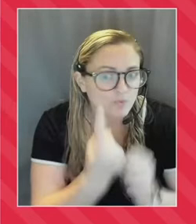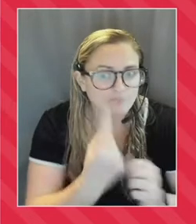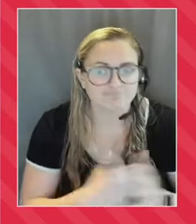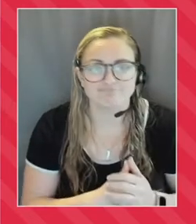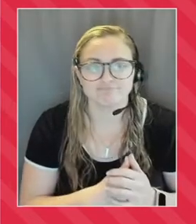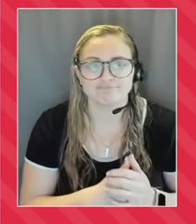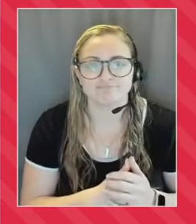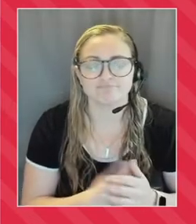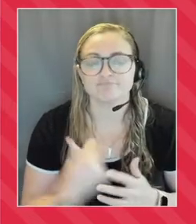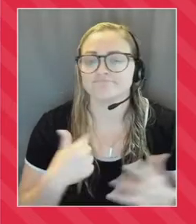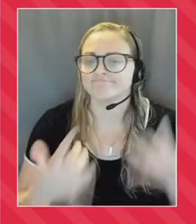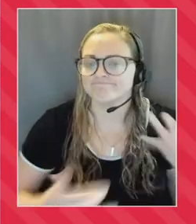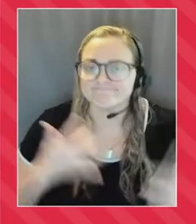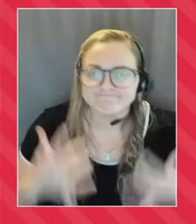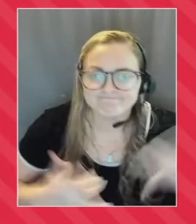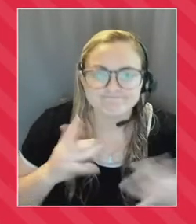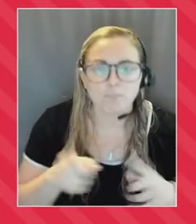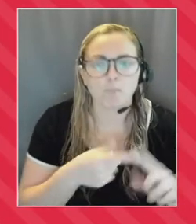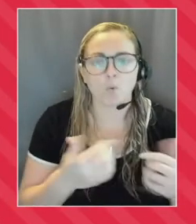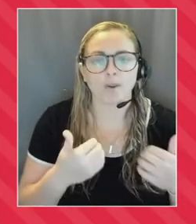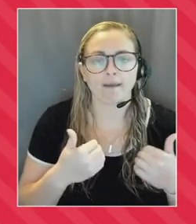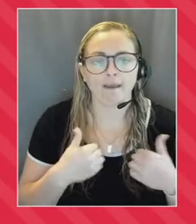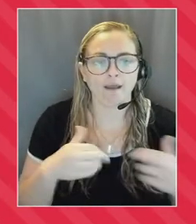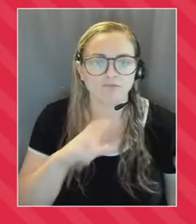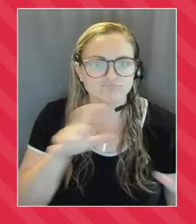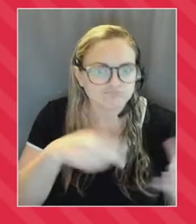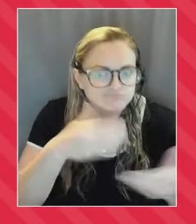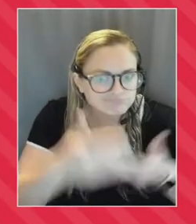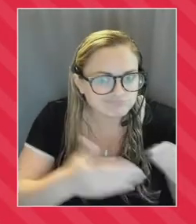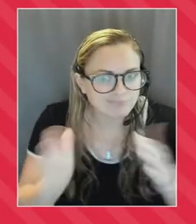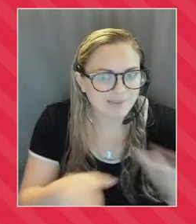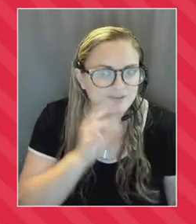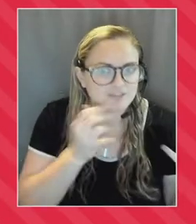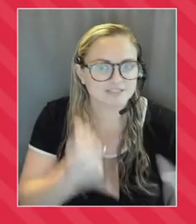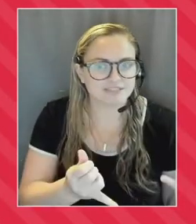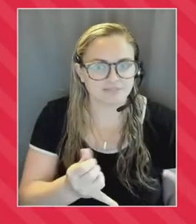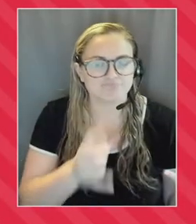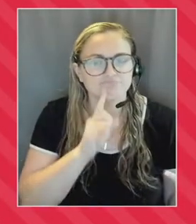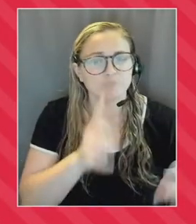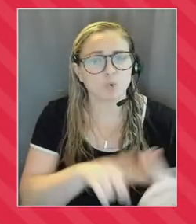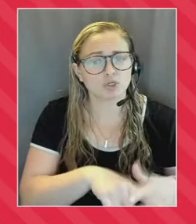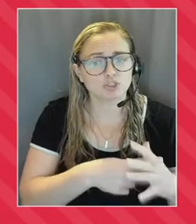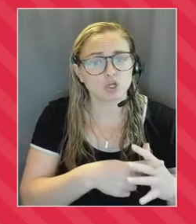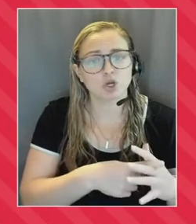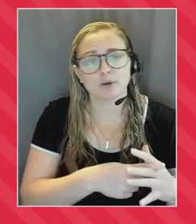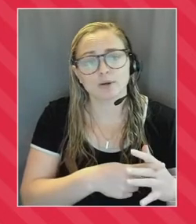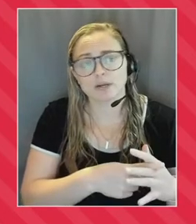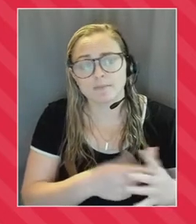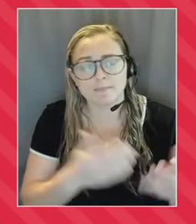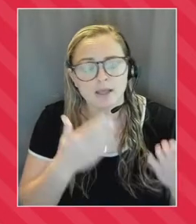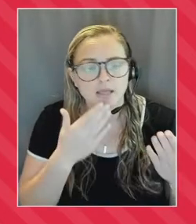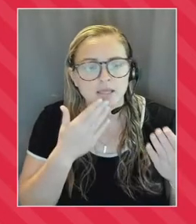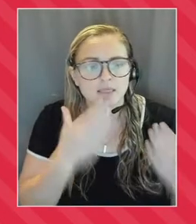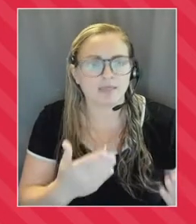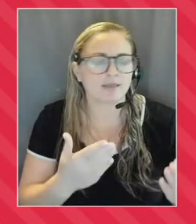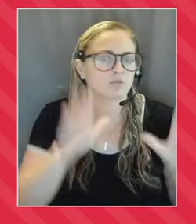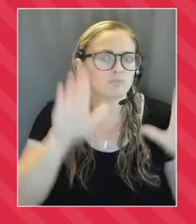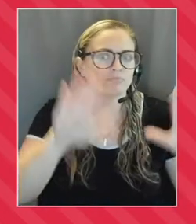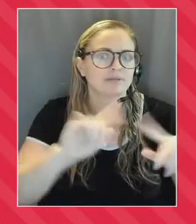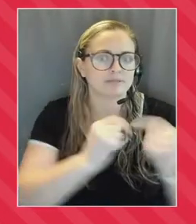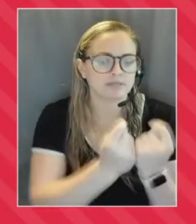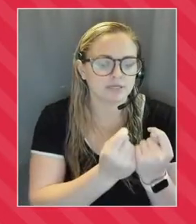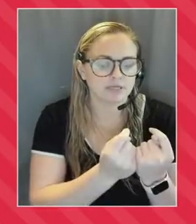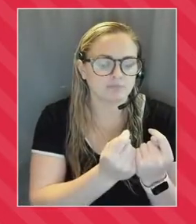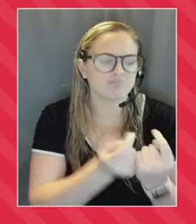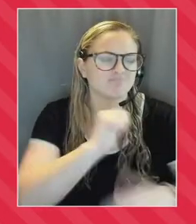I'm excited about what we have in store today. And I really want to begin by thanking the amazing team who made it all